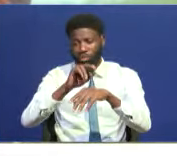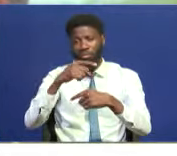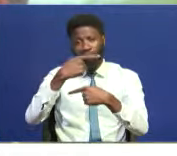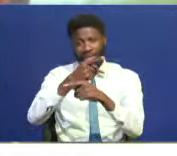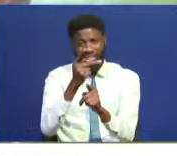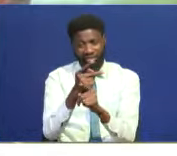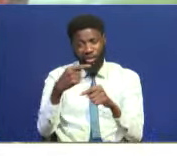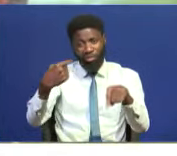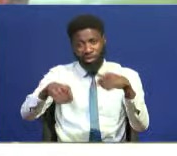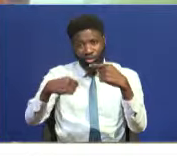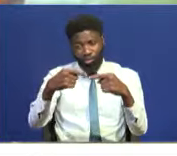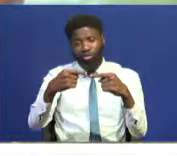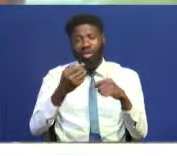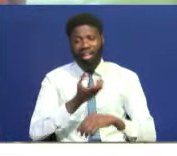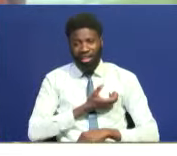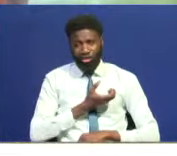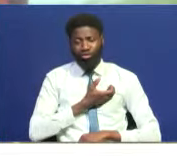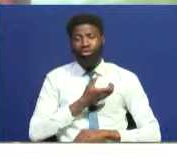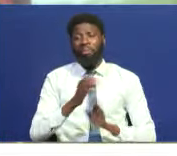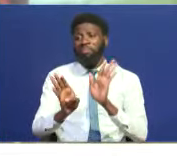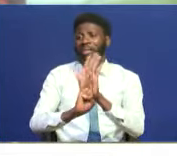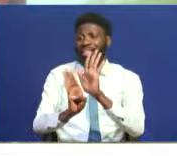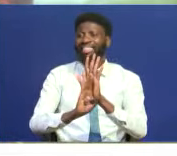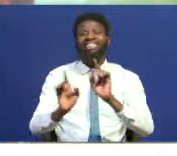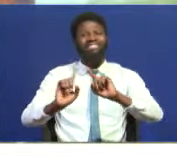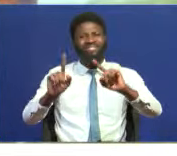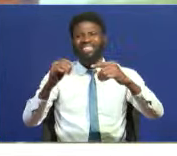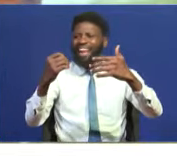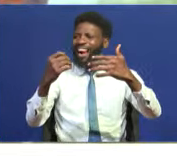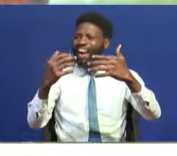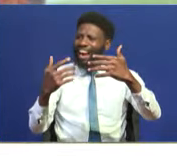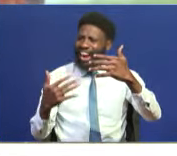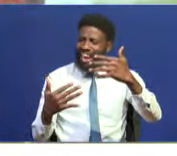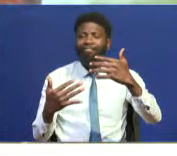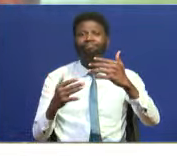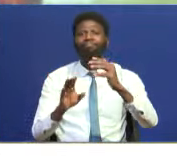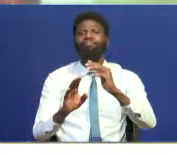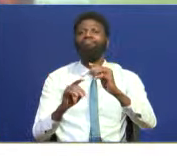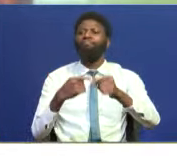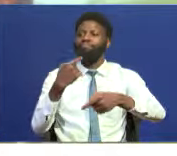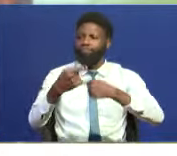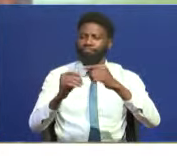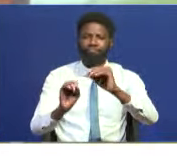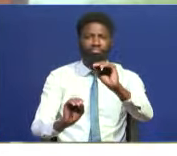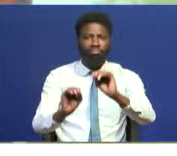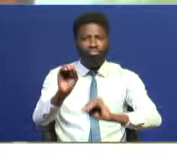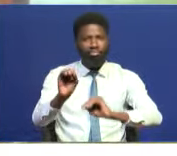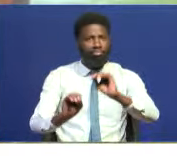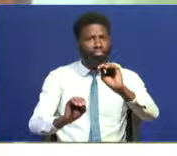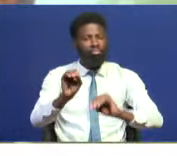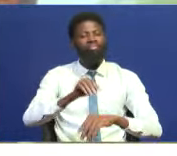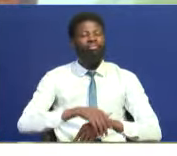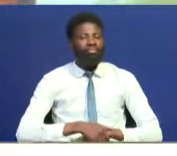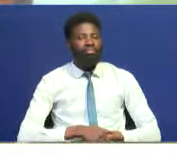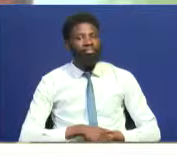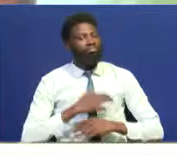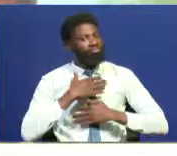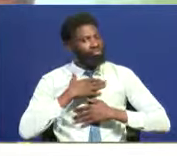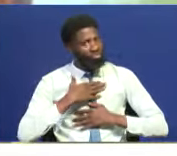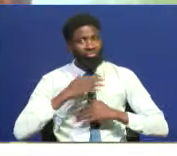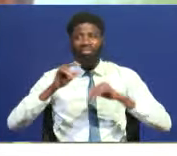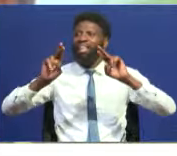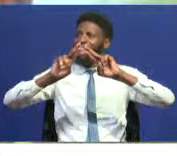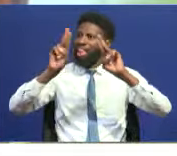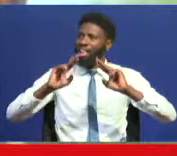Bill, among others, which are at various stages of development. Your Excellency, on the international